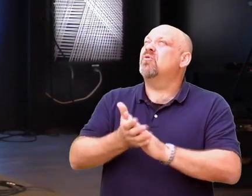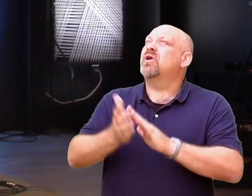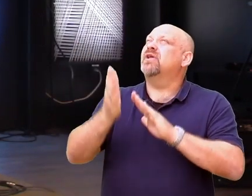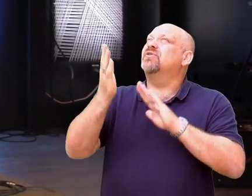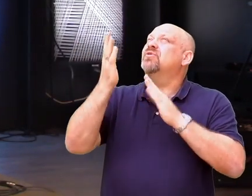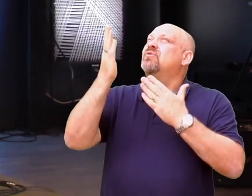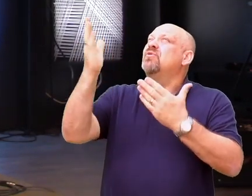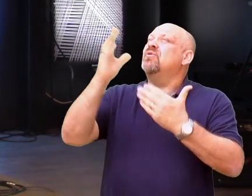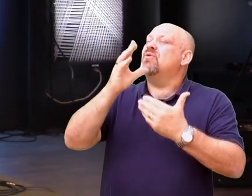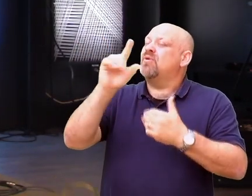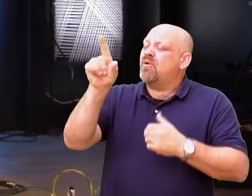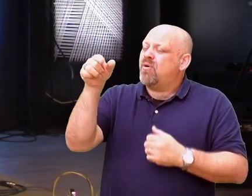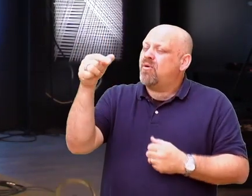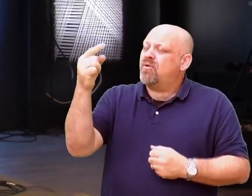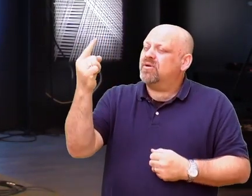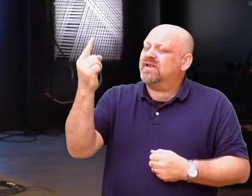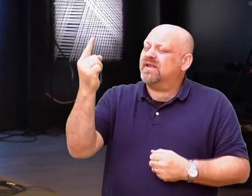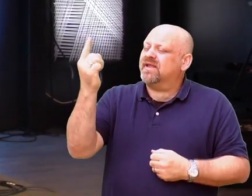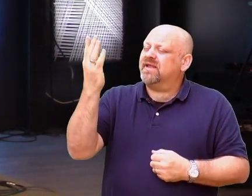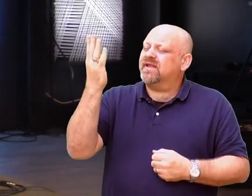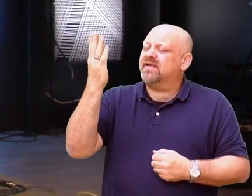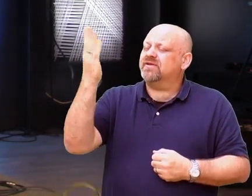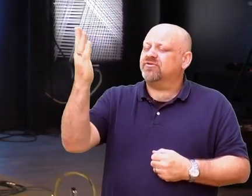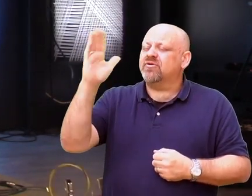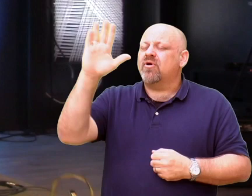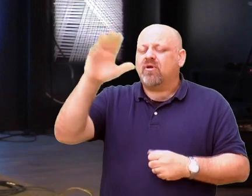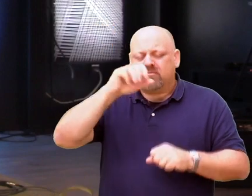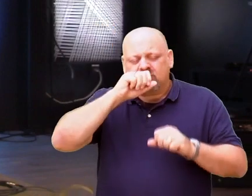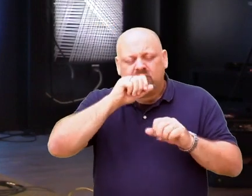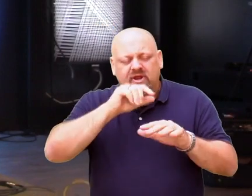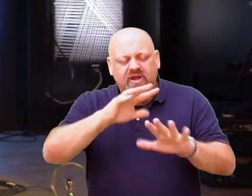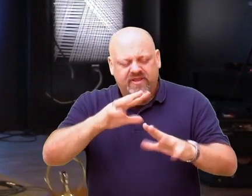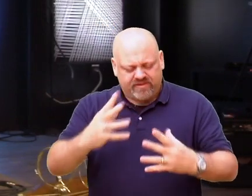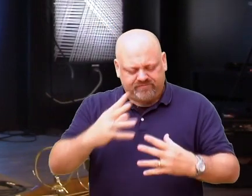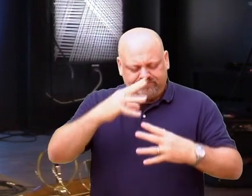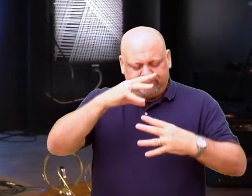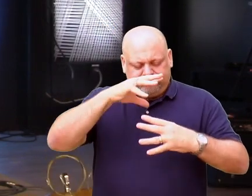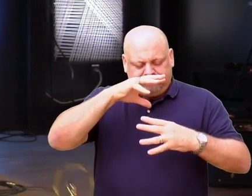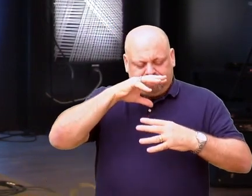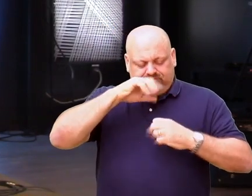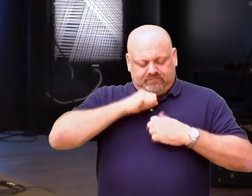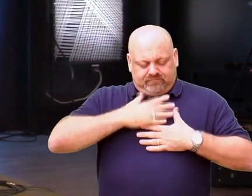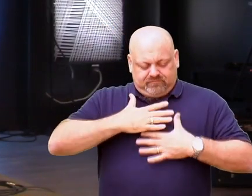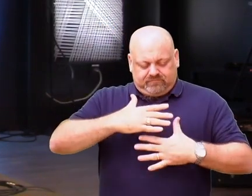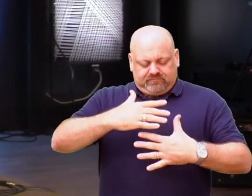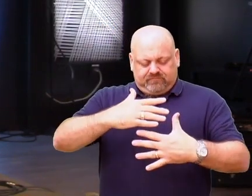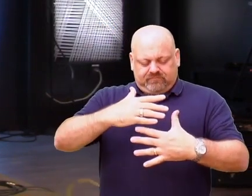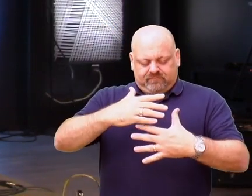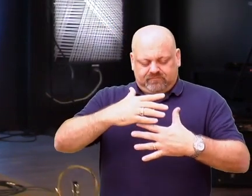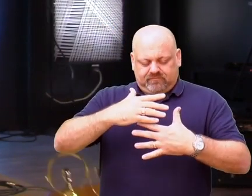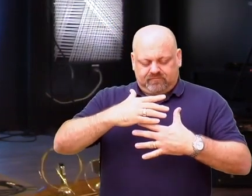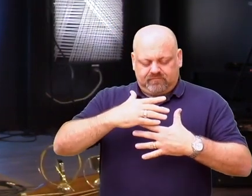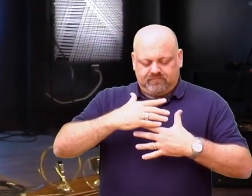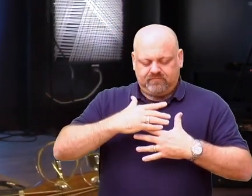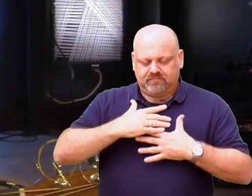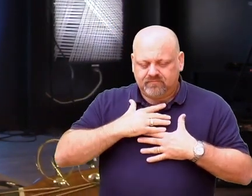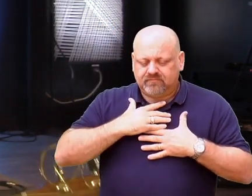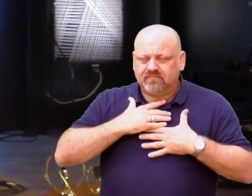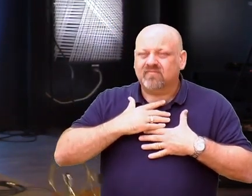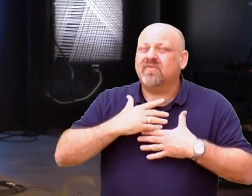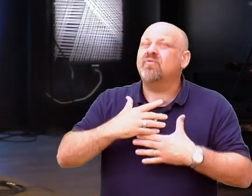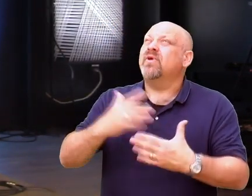pour out our praise to you only. It's your breath in